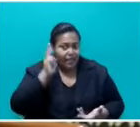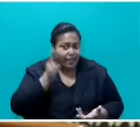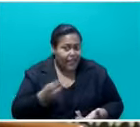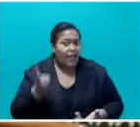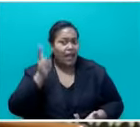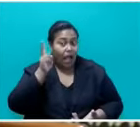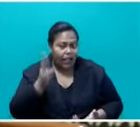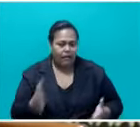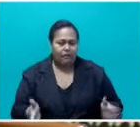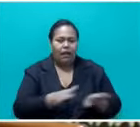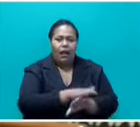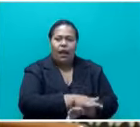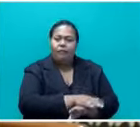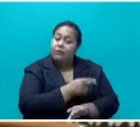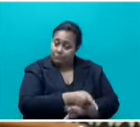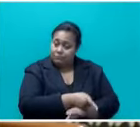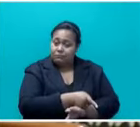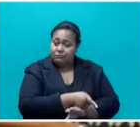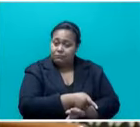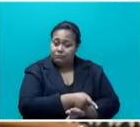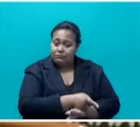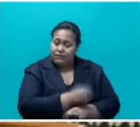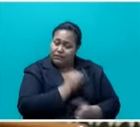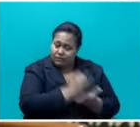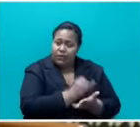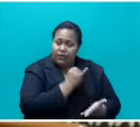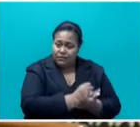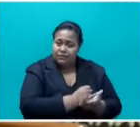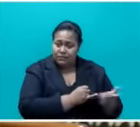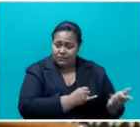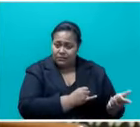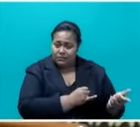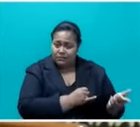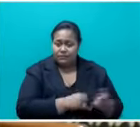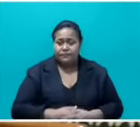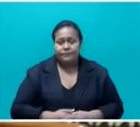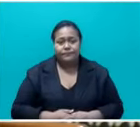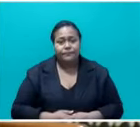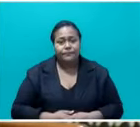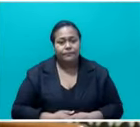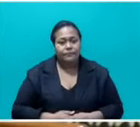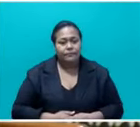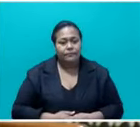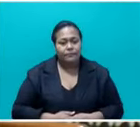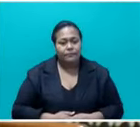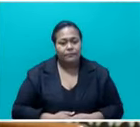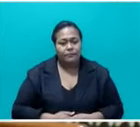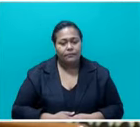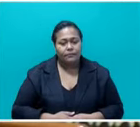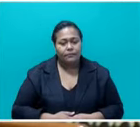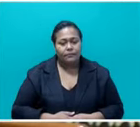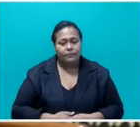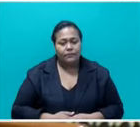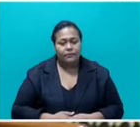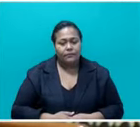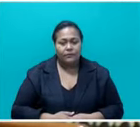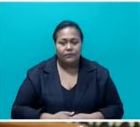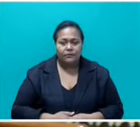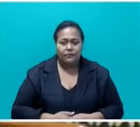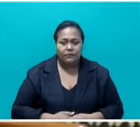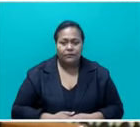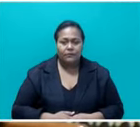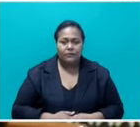incompetency and defiance of the Election Commission by the supervisor. The objection that was upheld in